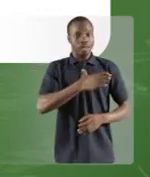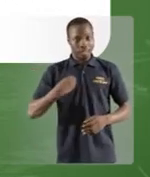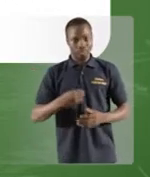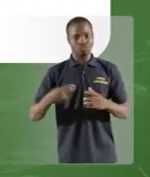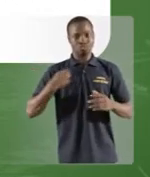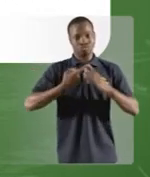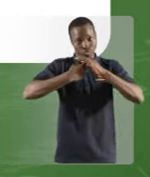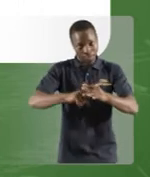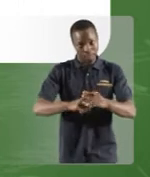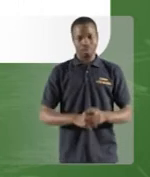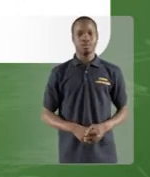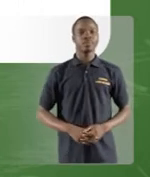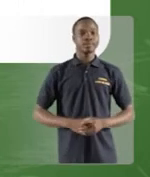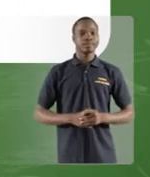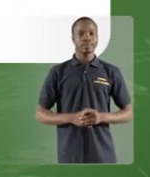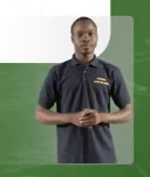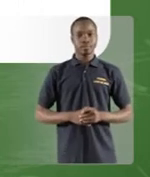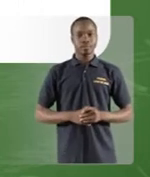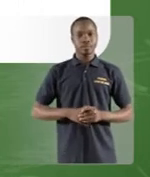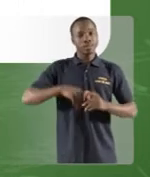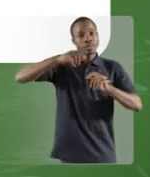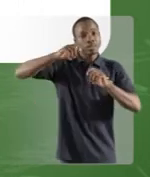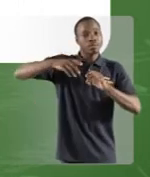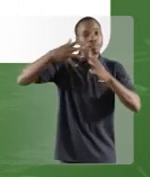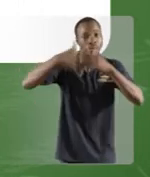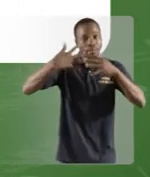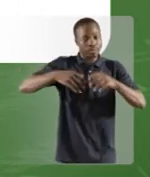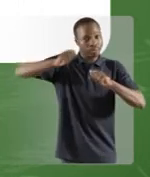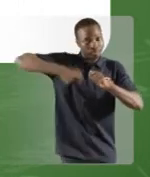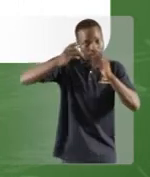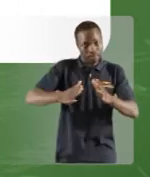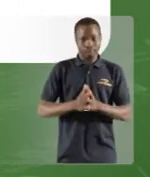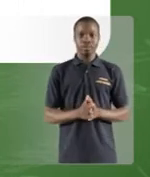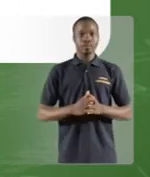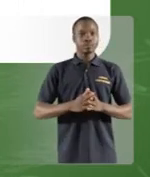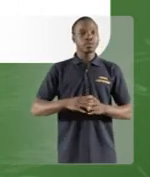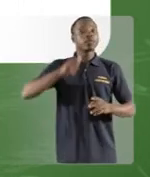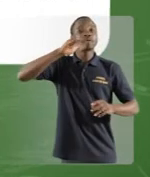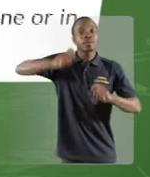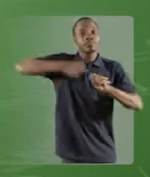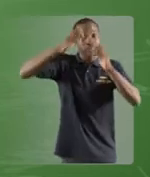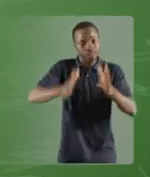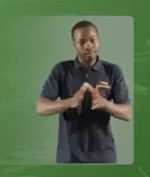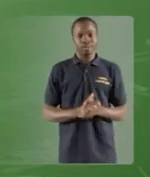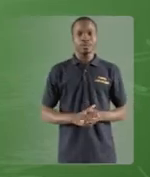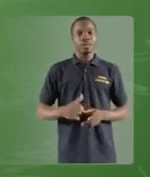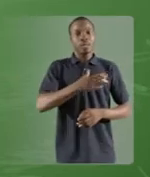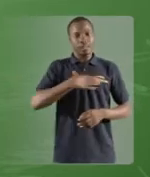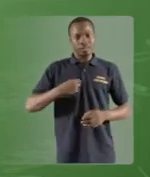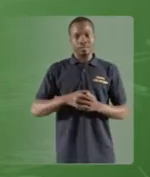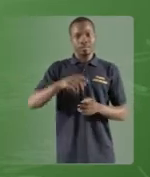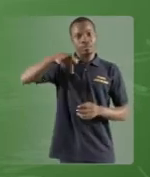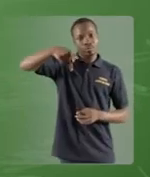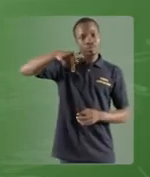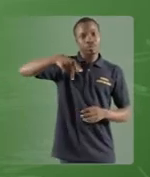a seamstress, a tailor, a top model, and to parade. Well done.